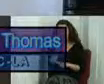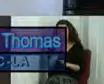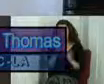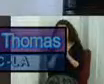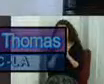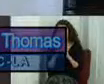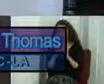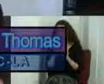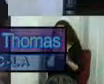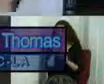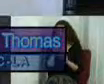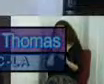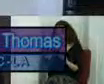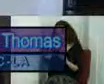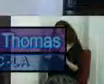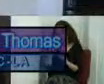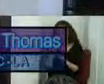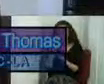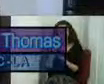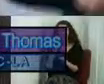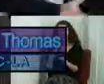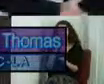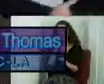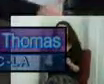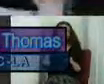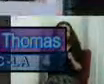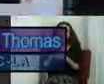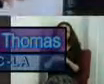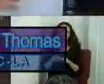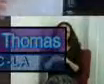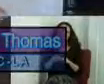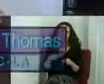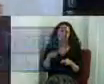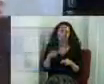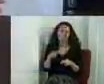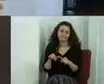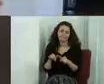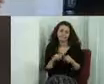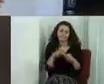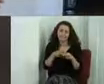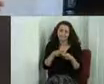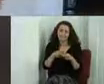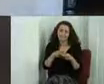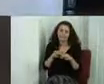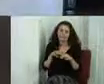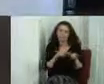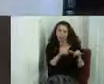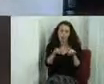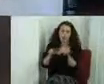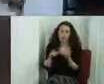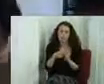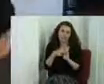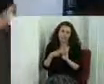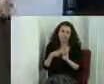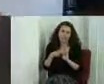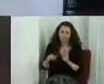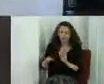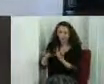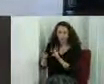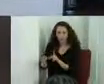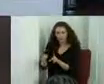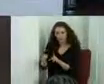line, not because we have fit into a stereotype of someone else, but because we have become